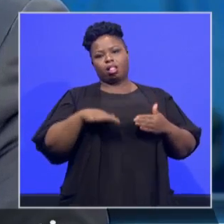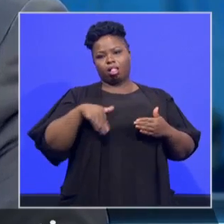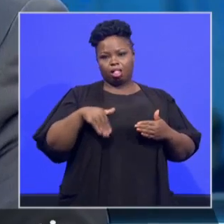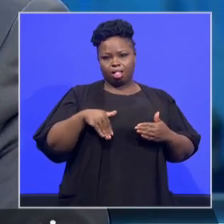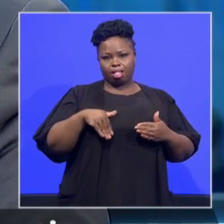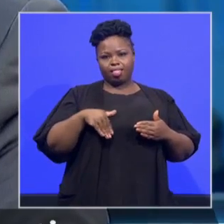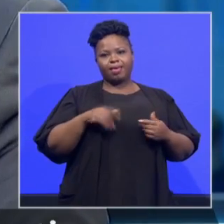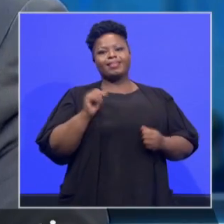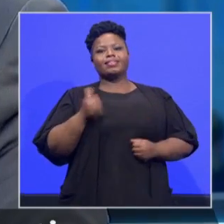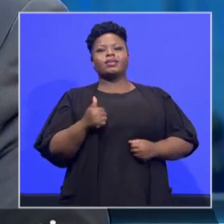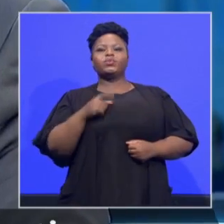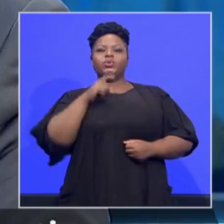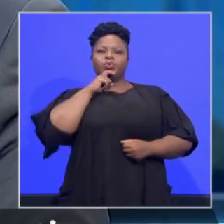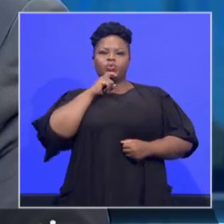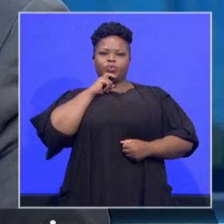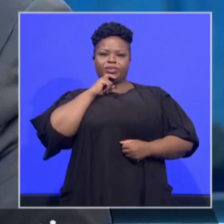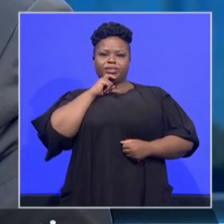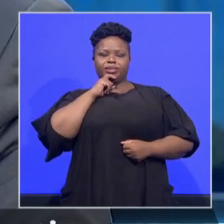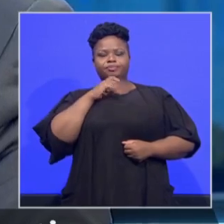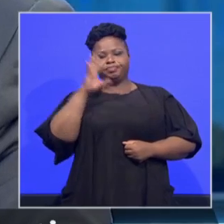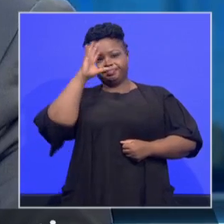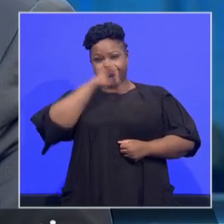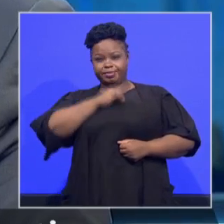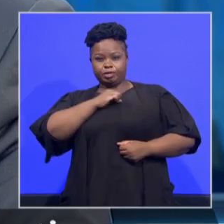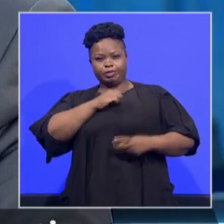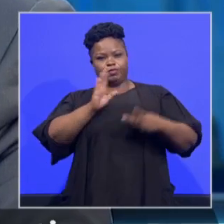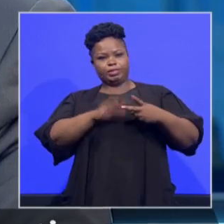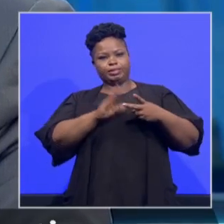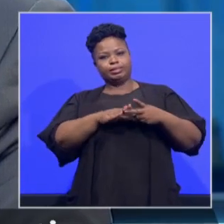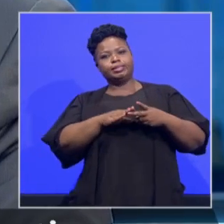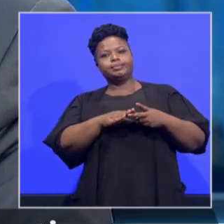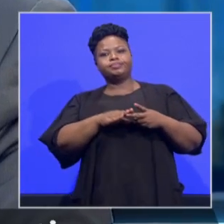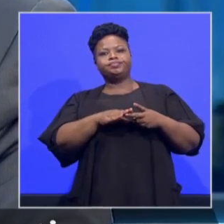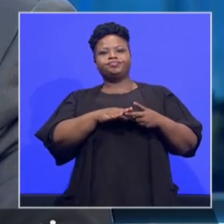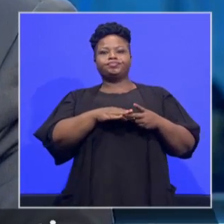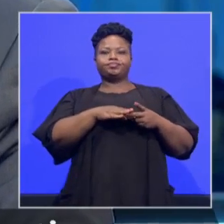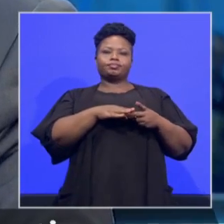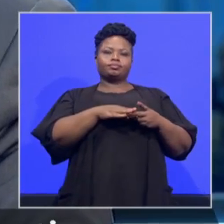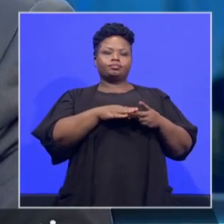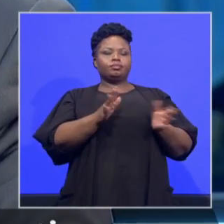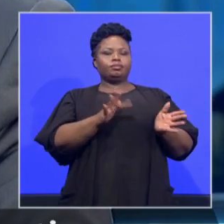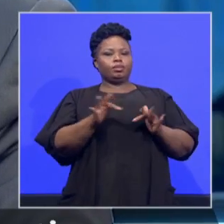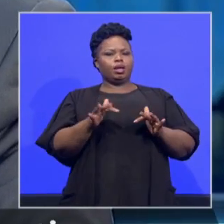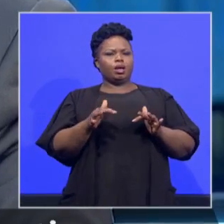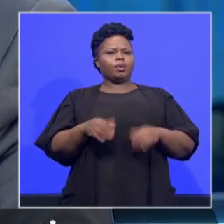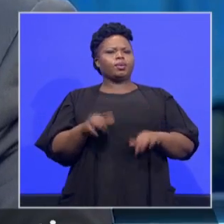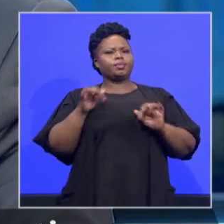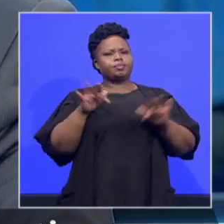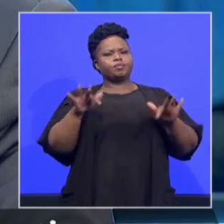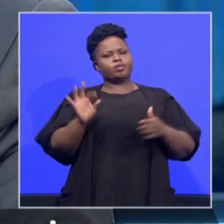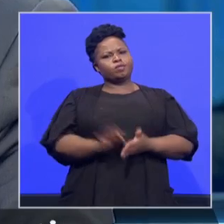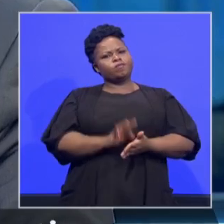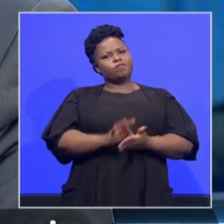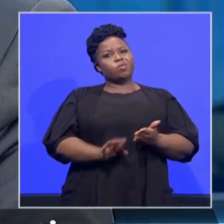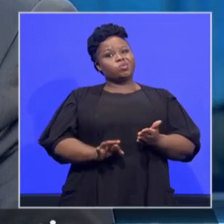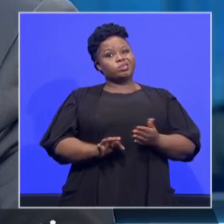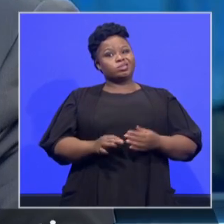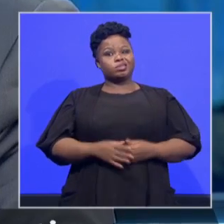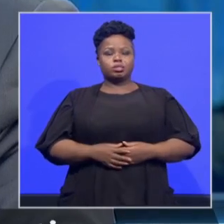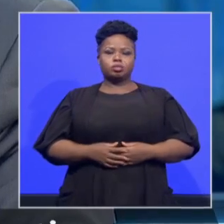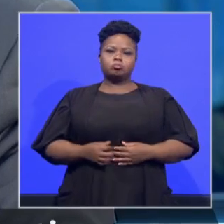we use our second assumption that the way in which people vote, they tend to